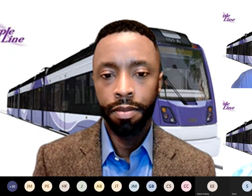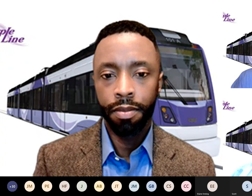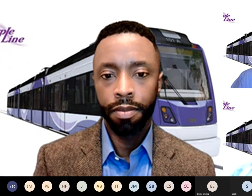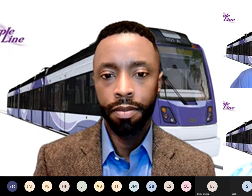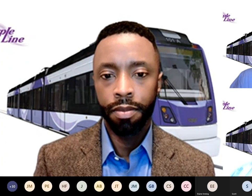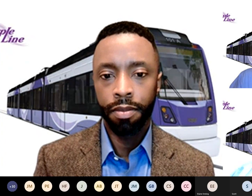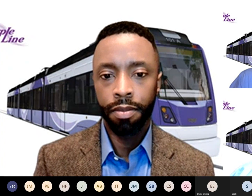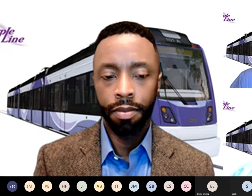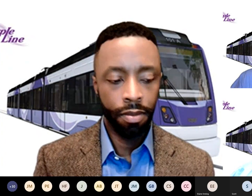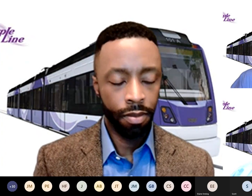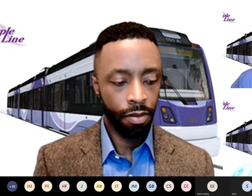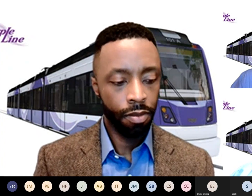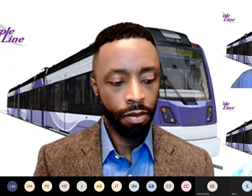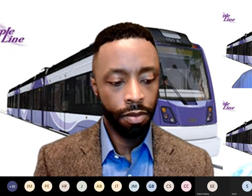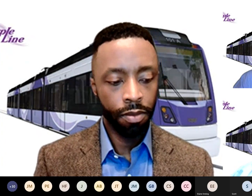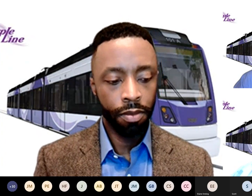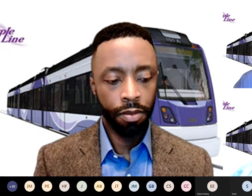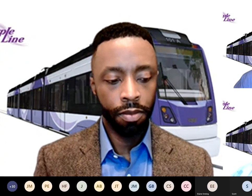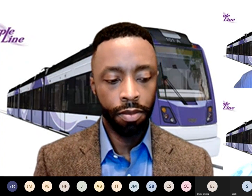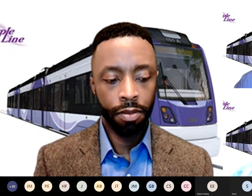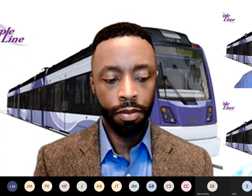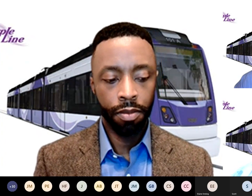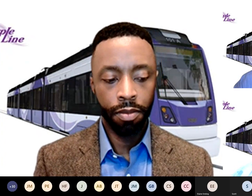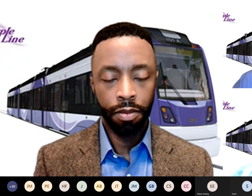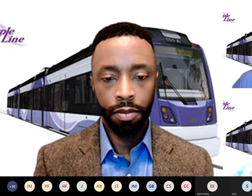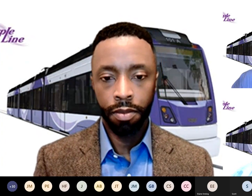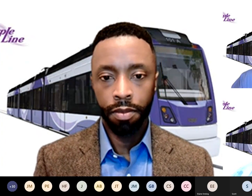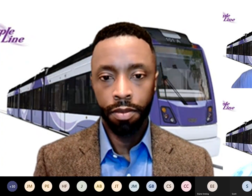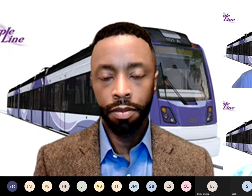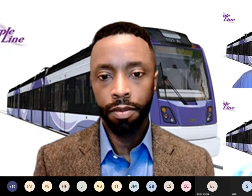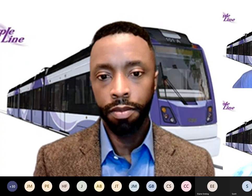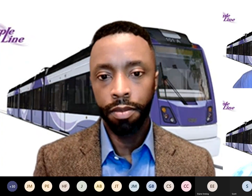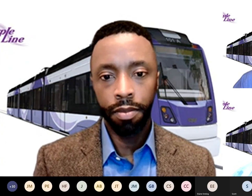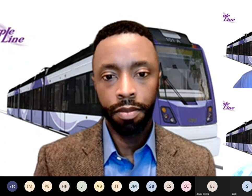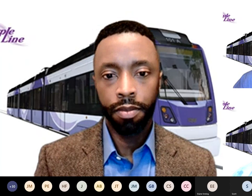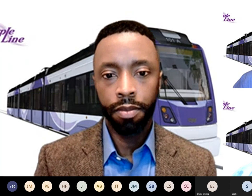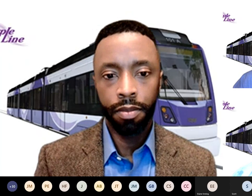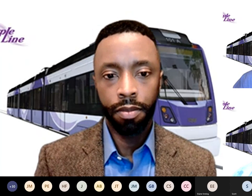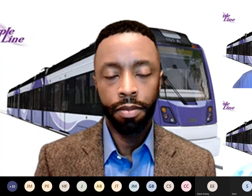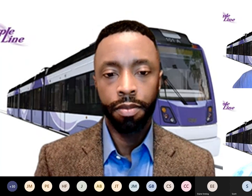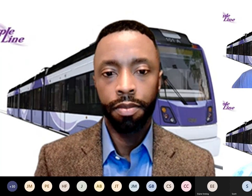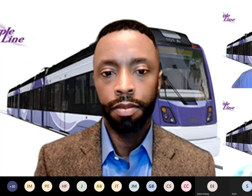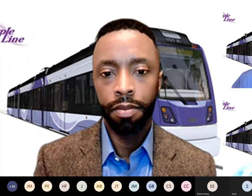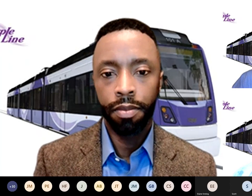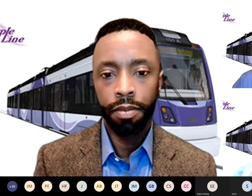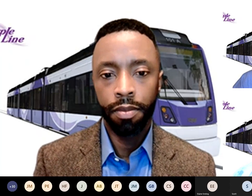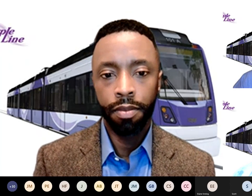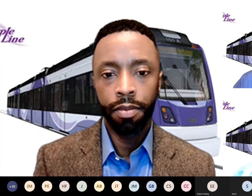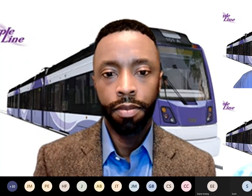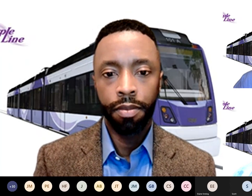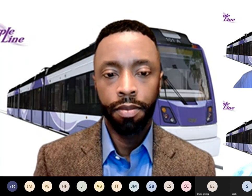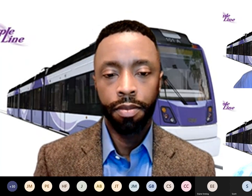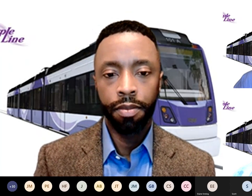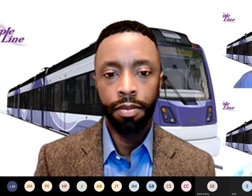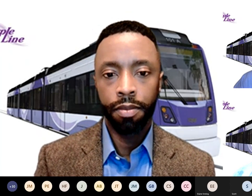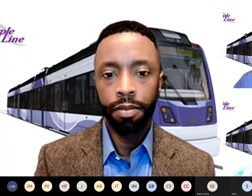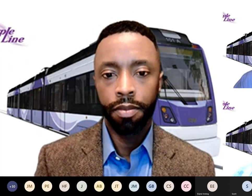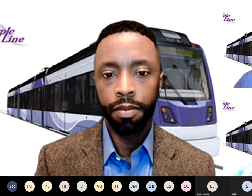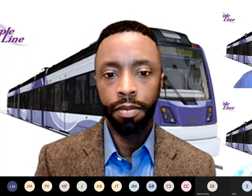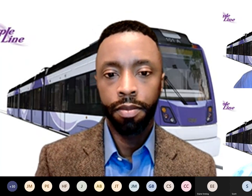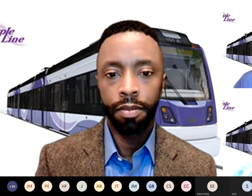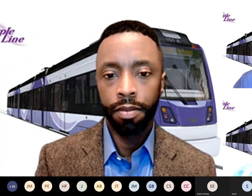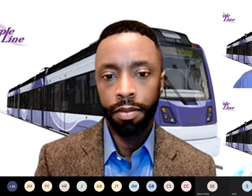work. If it is active MTA work, then MTA is responsible for getting